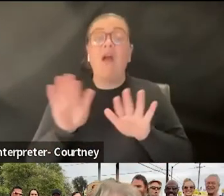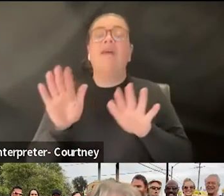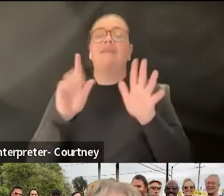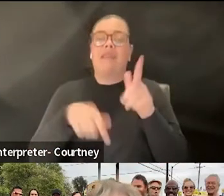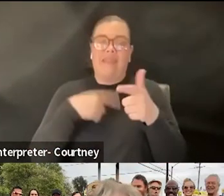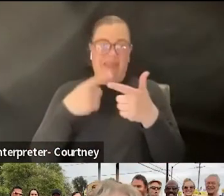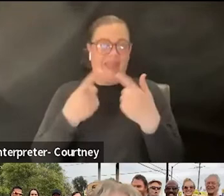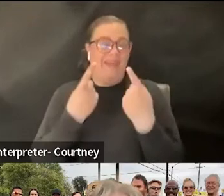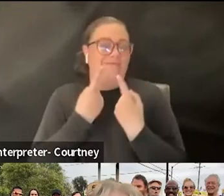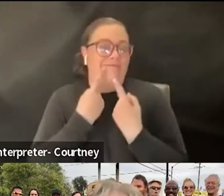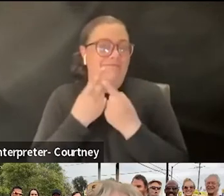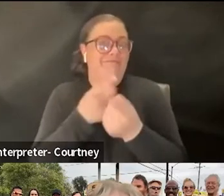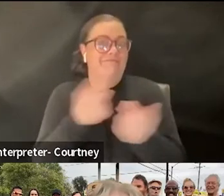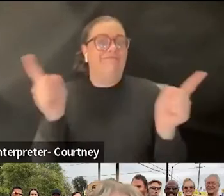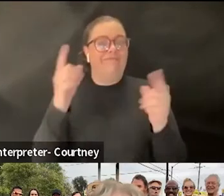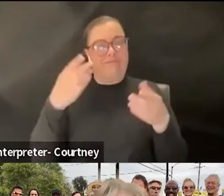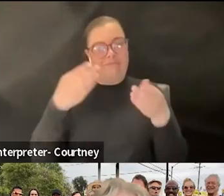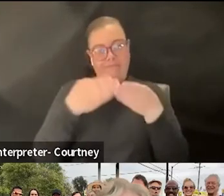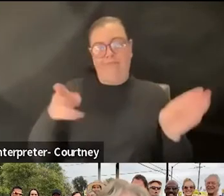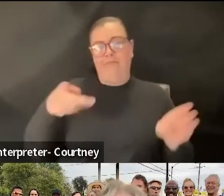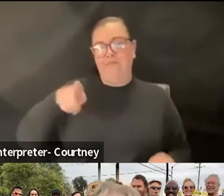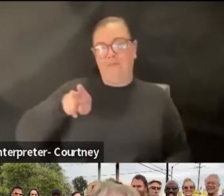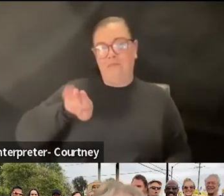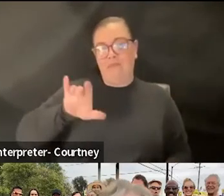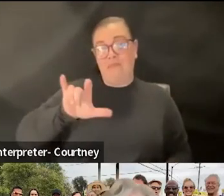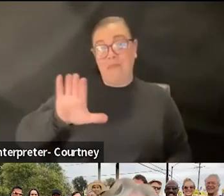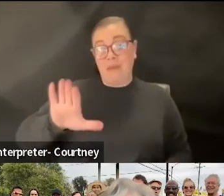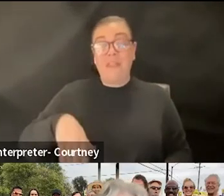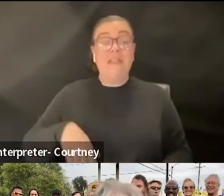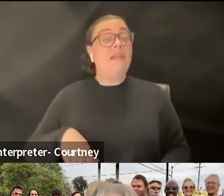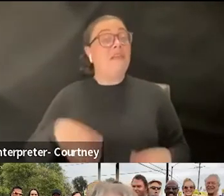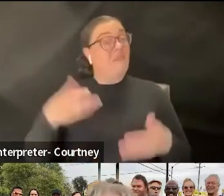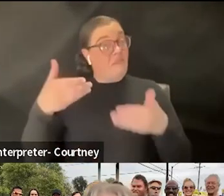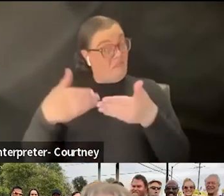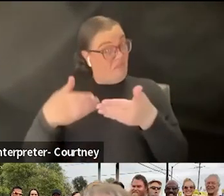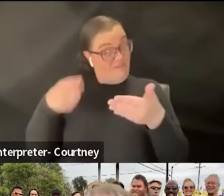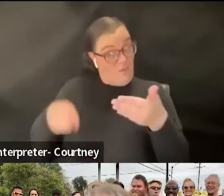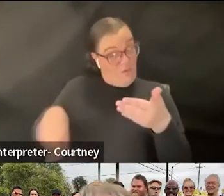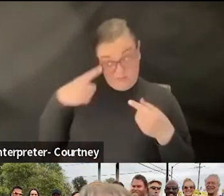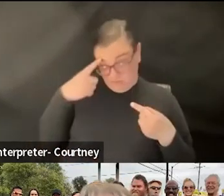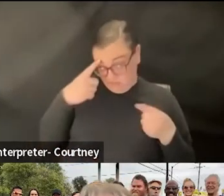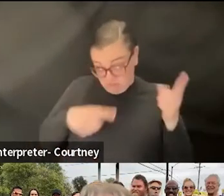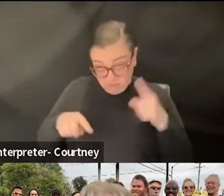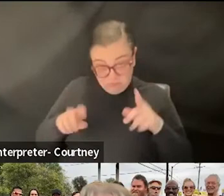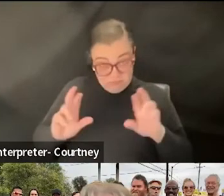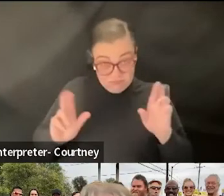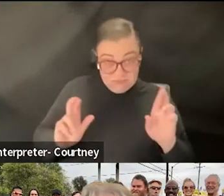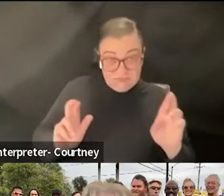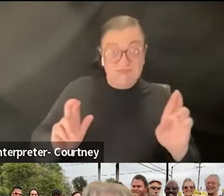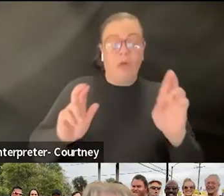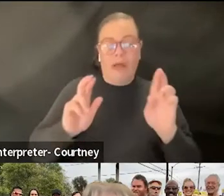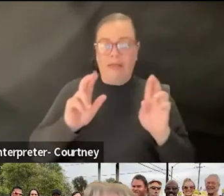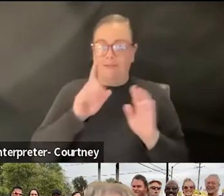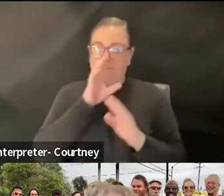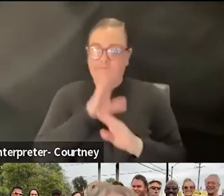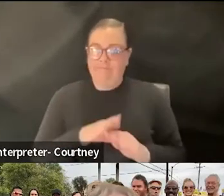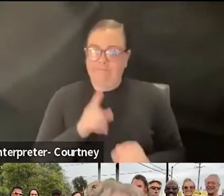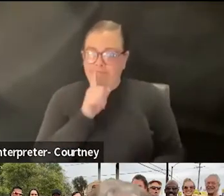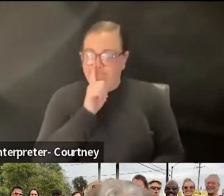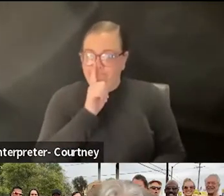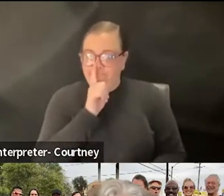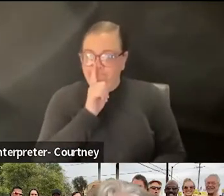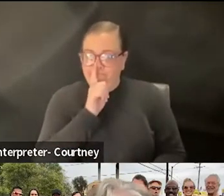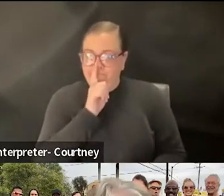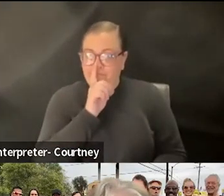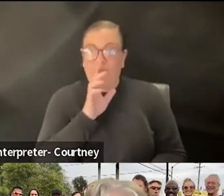anti-union forces, they will try to get in there and get in the, between you and your fellows to tell you why you